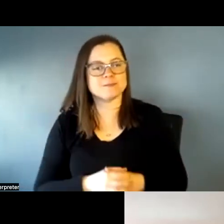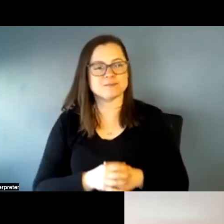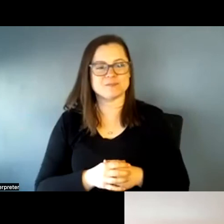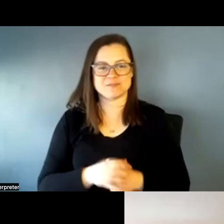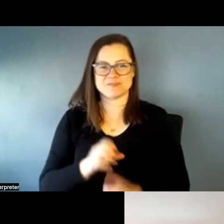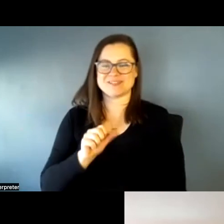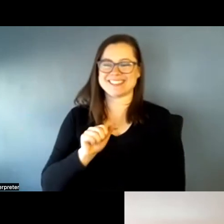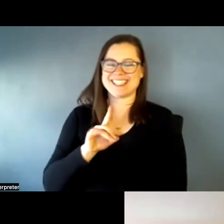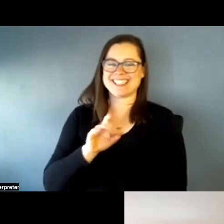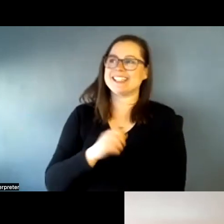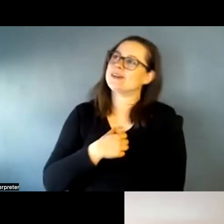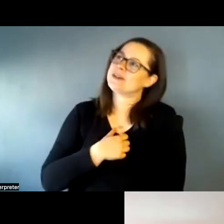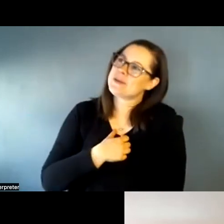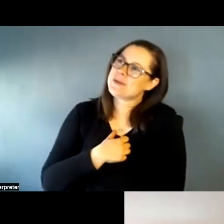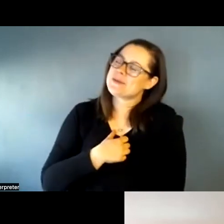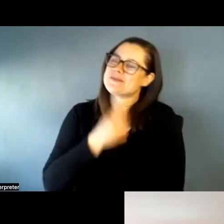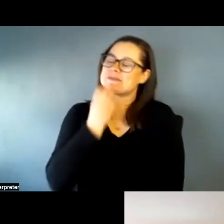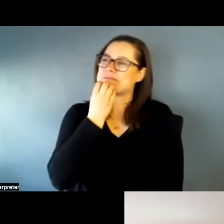Oh, I